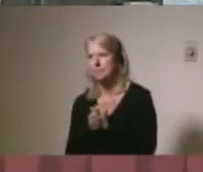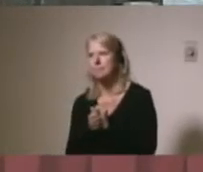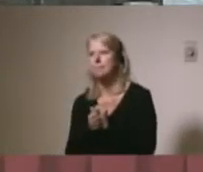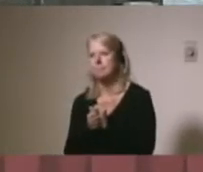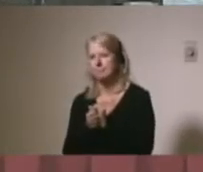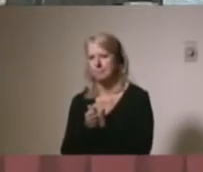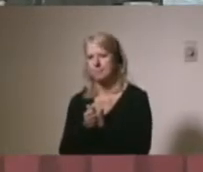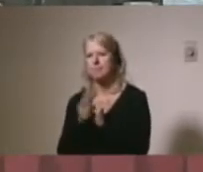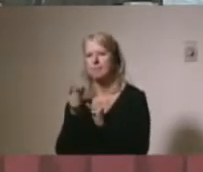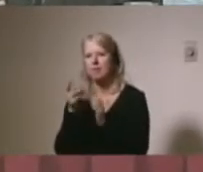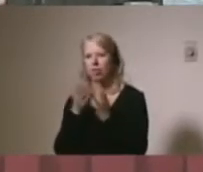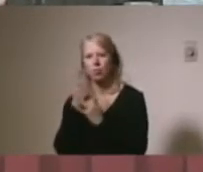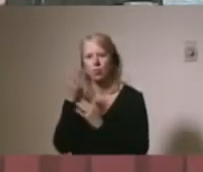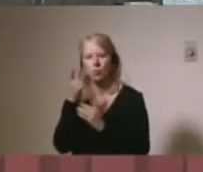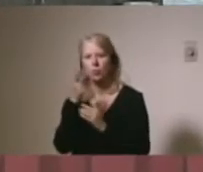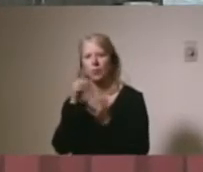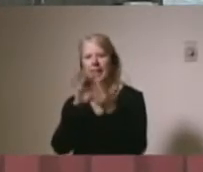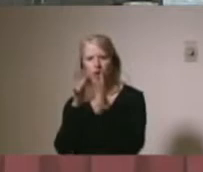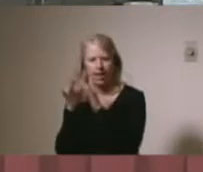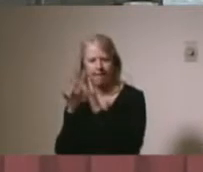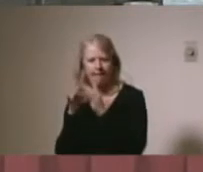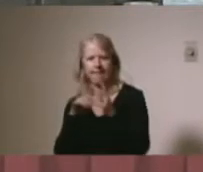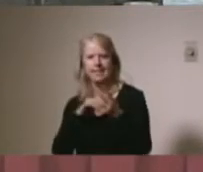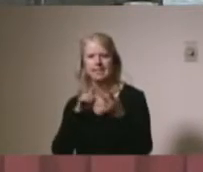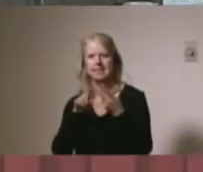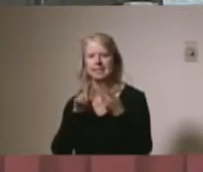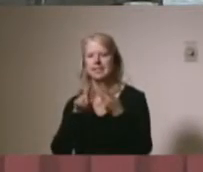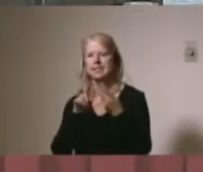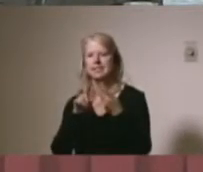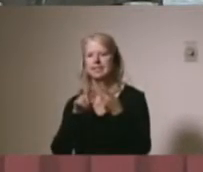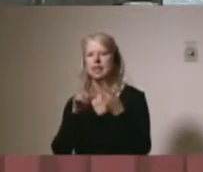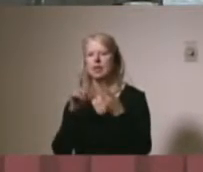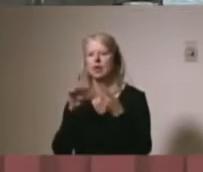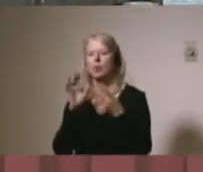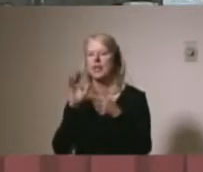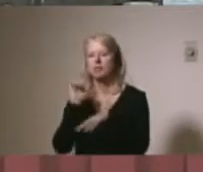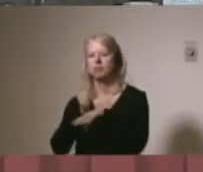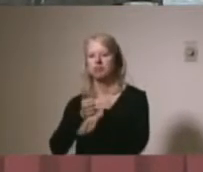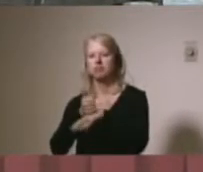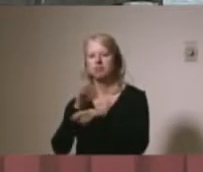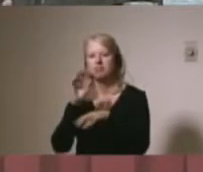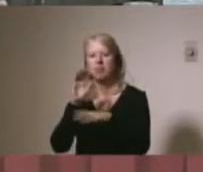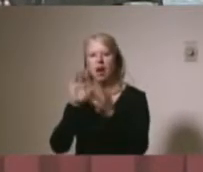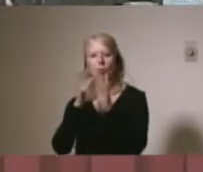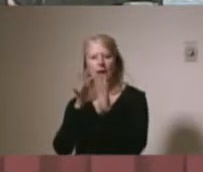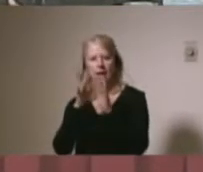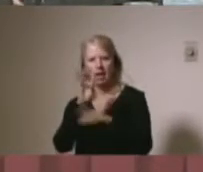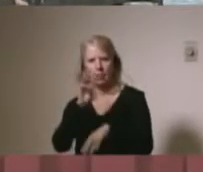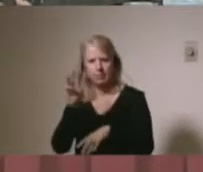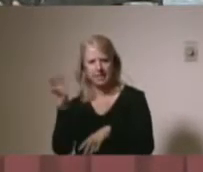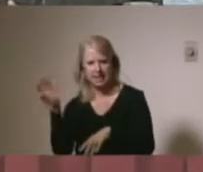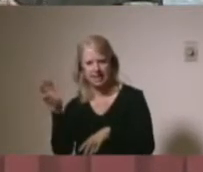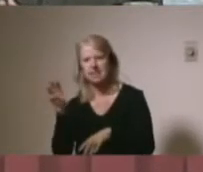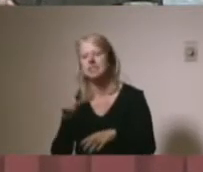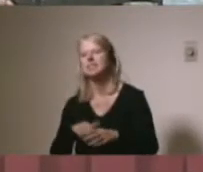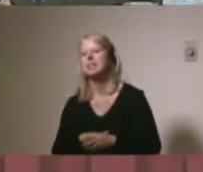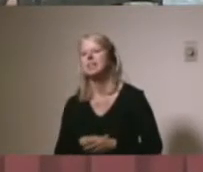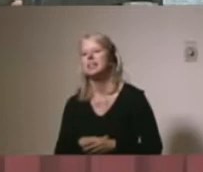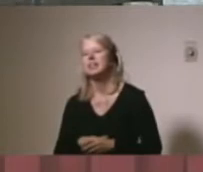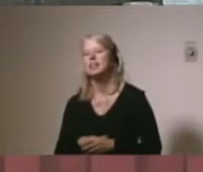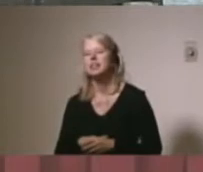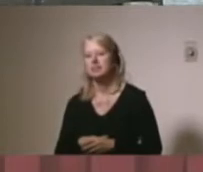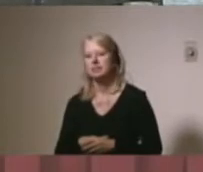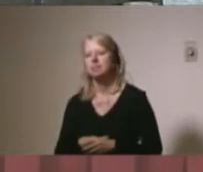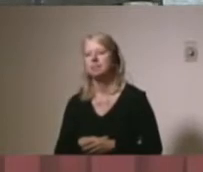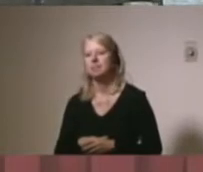we did it on the internet. We also set up a website, and it was about talking. We